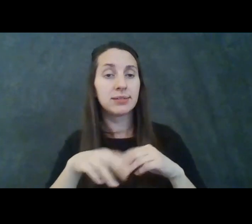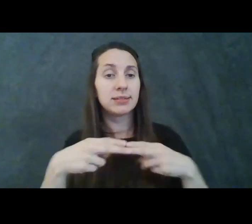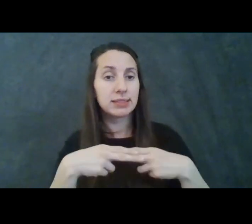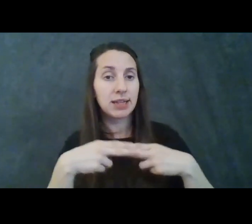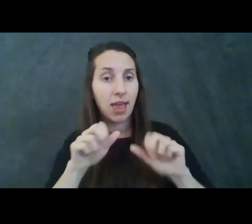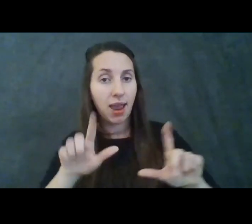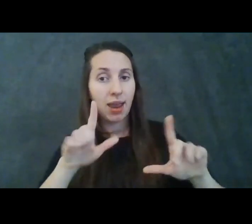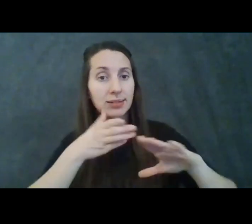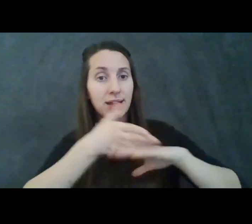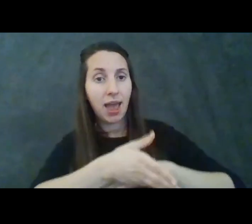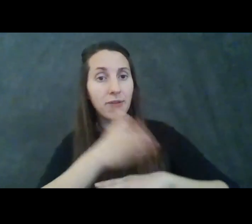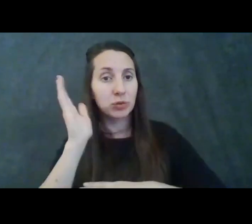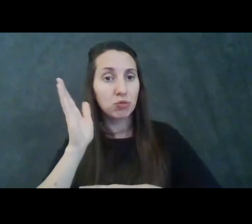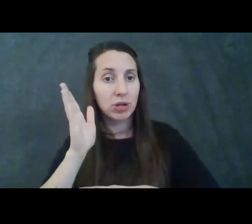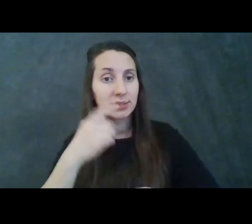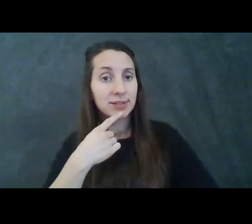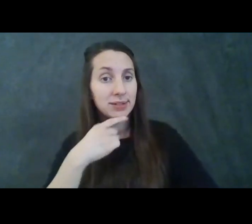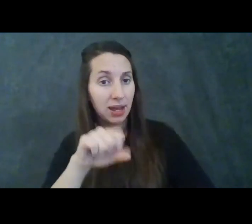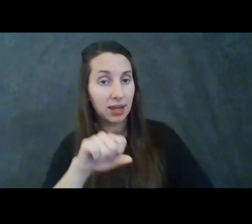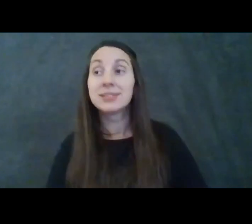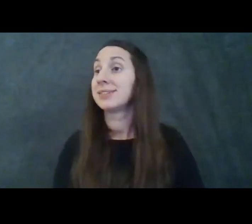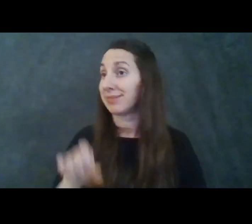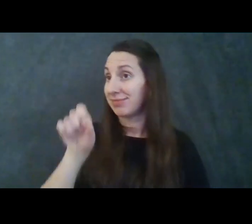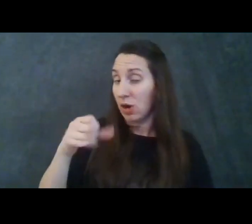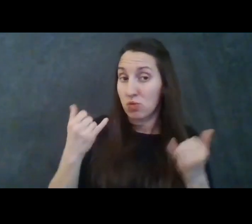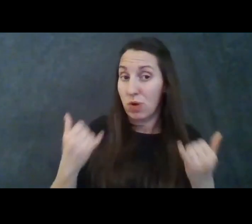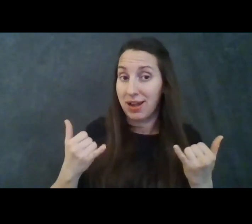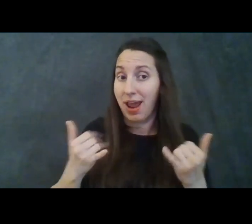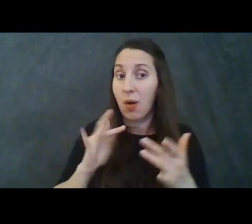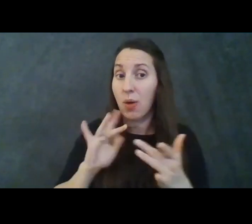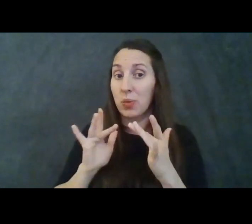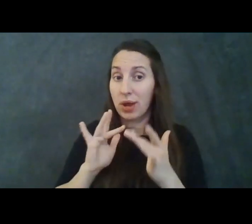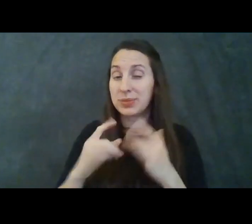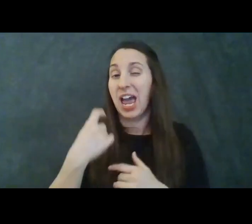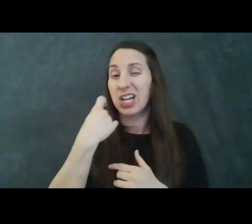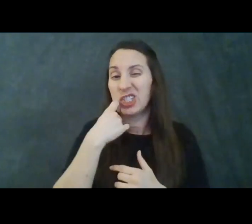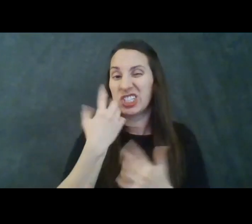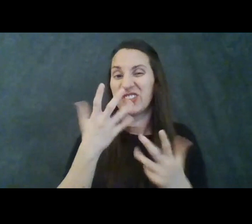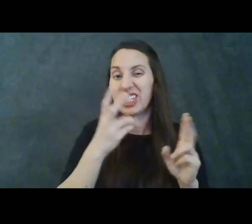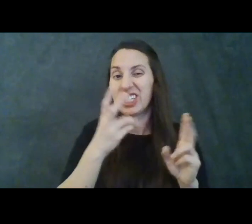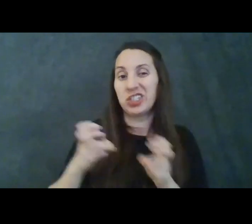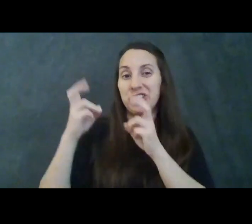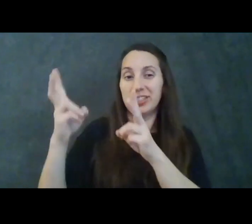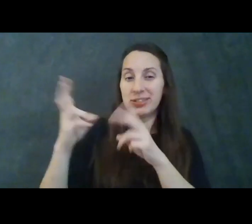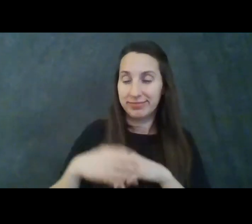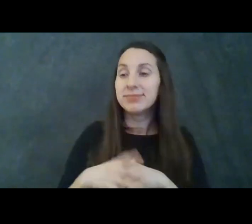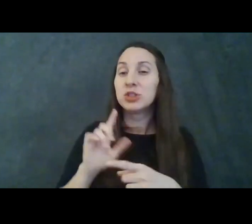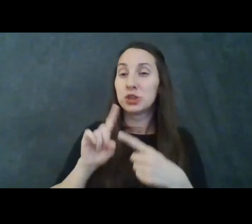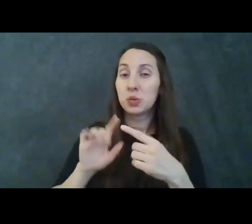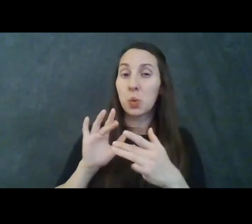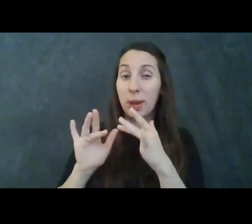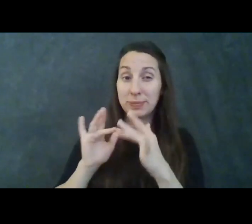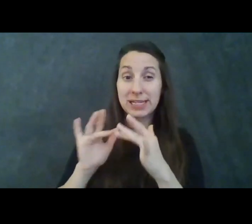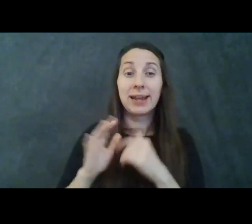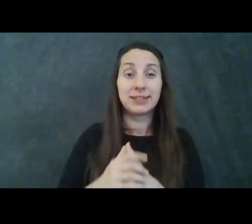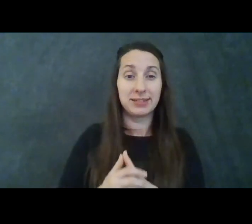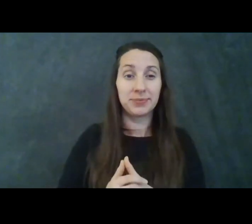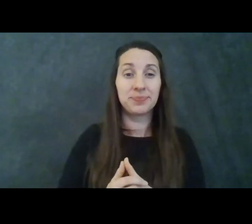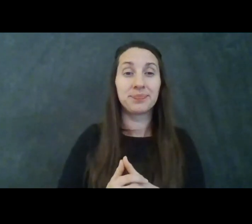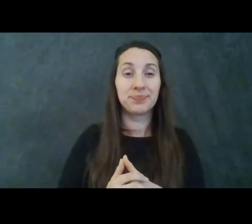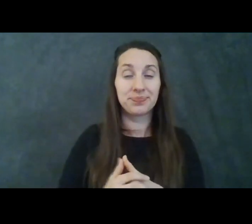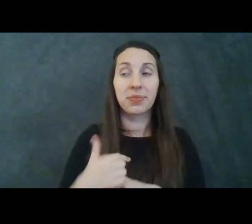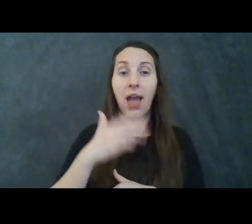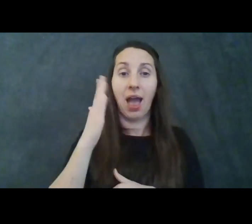yes. the answer is you can get them right now on our You website. get- I've just updated the website. And I'm gonna